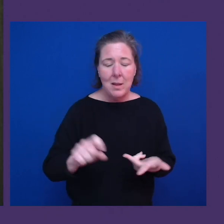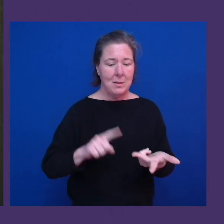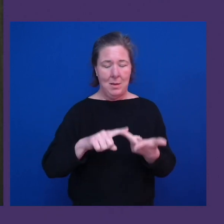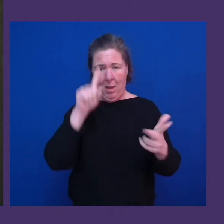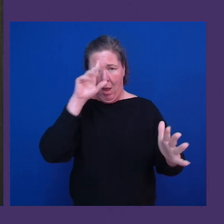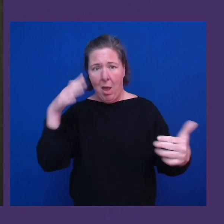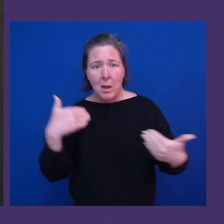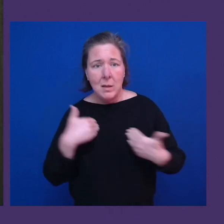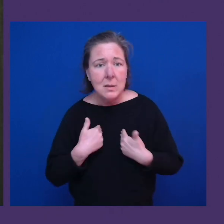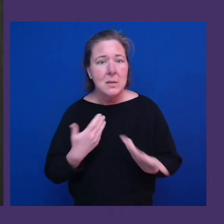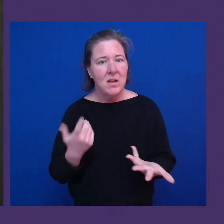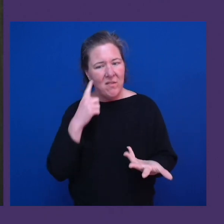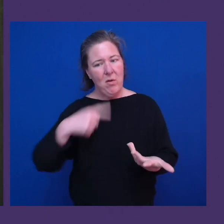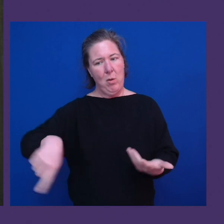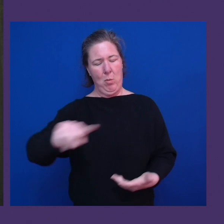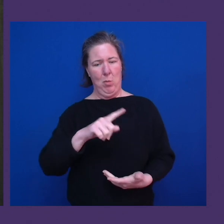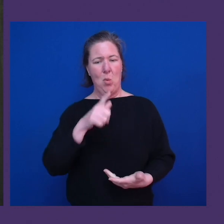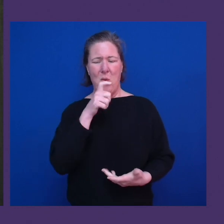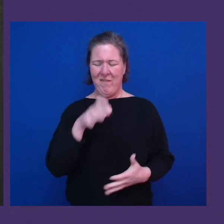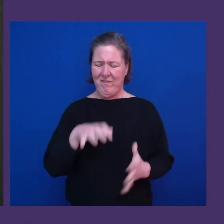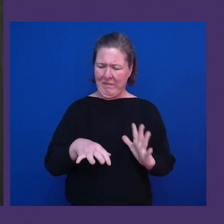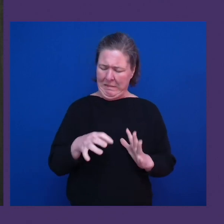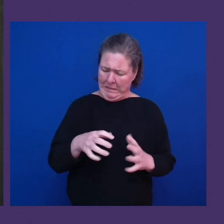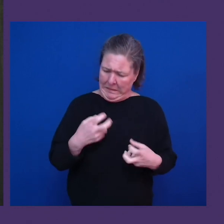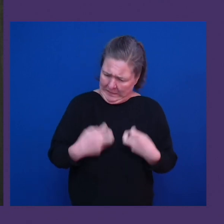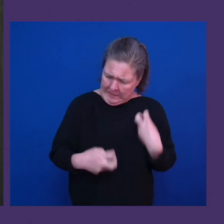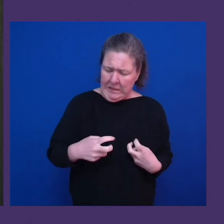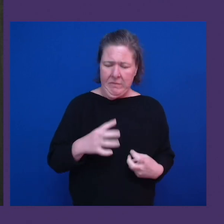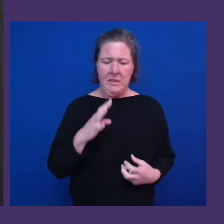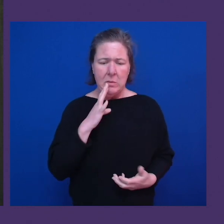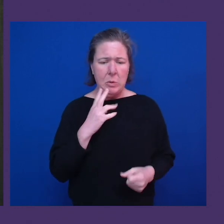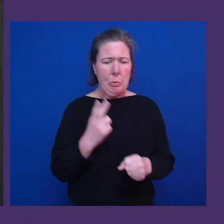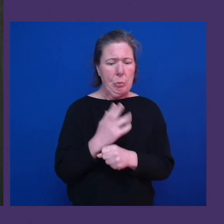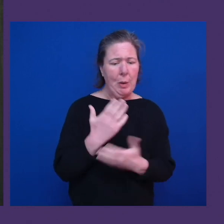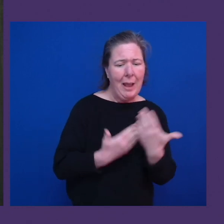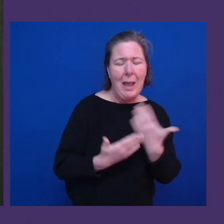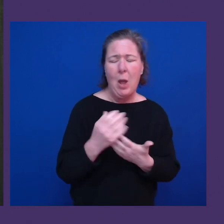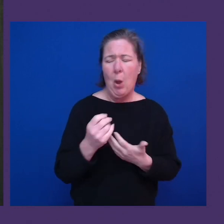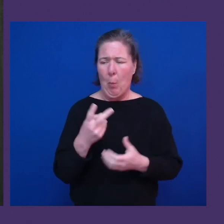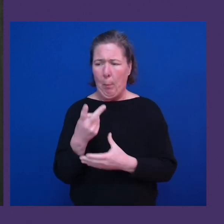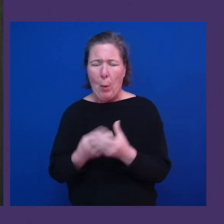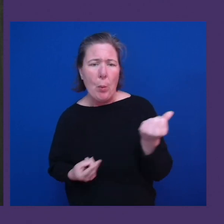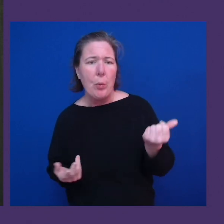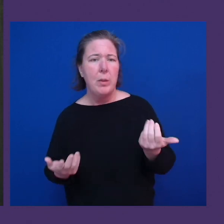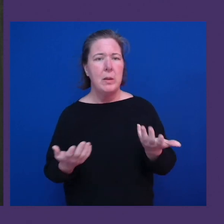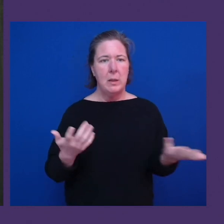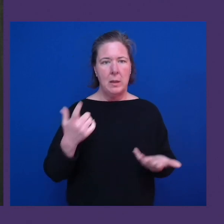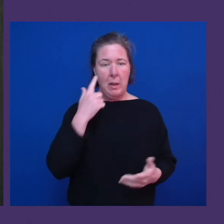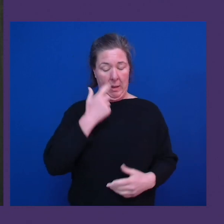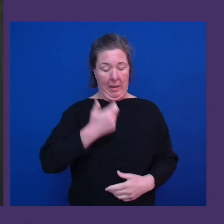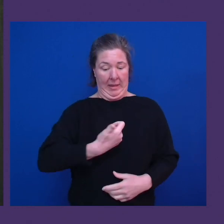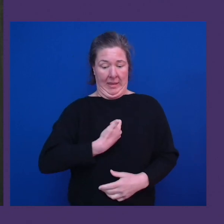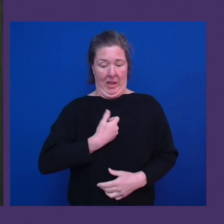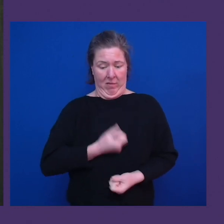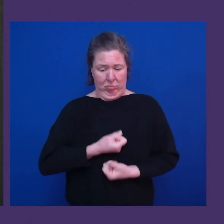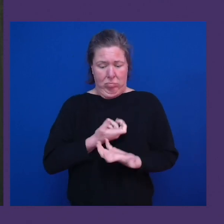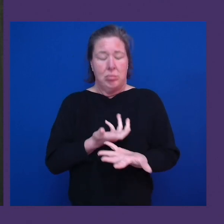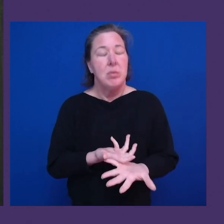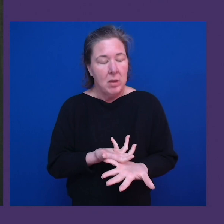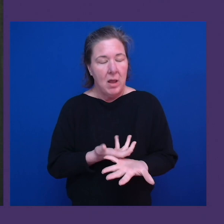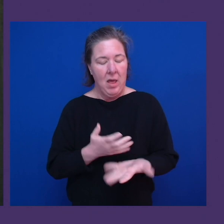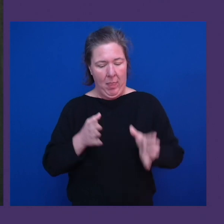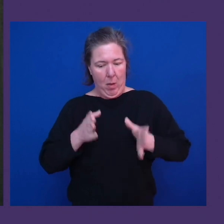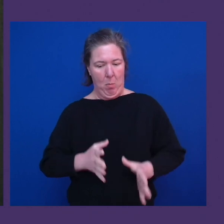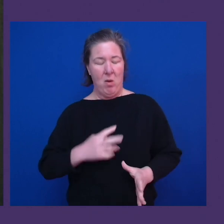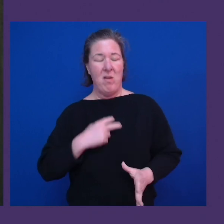words, for people who find it difficult to speak, use their hands, or both. And since self-expression and a person's voice are a huge